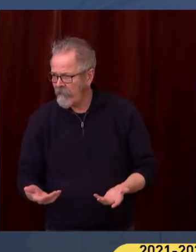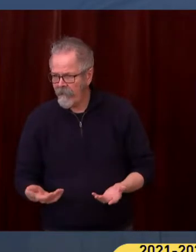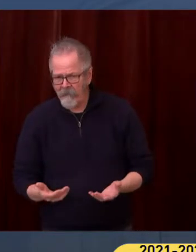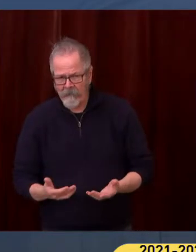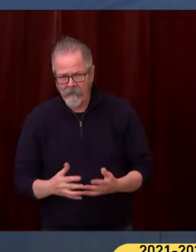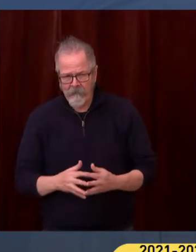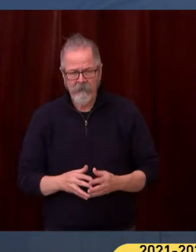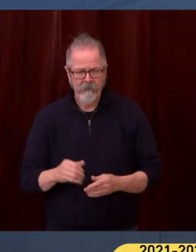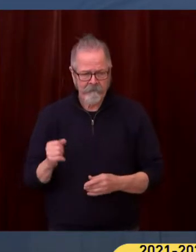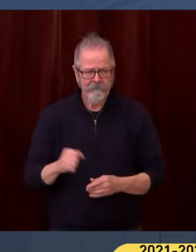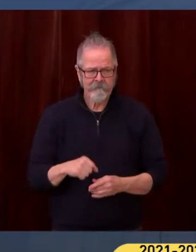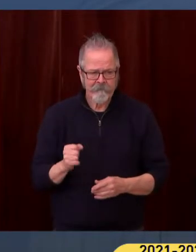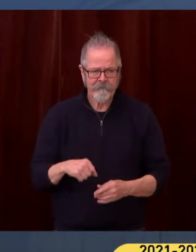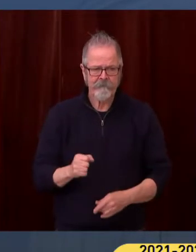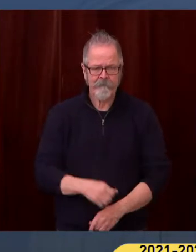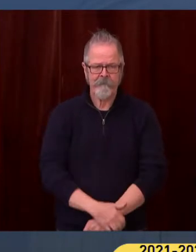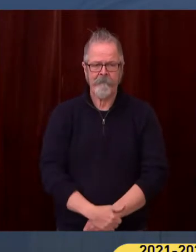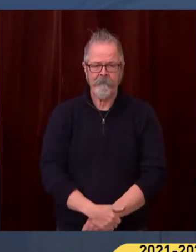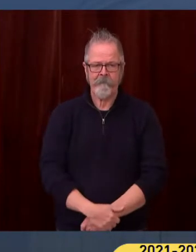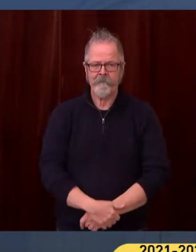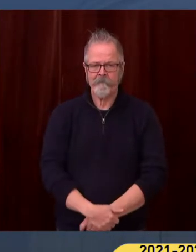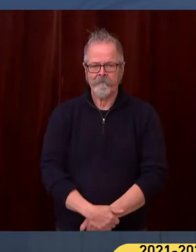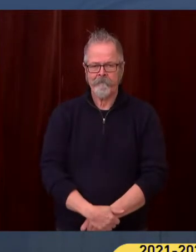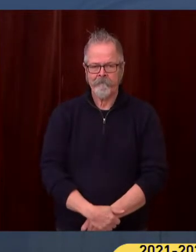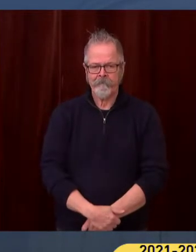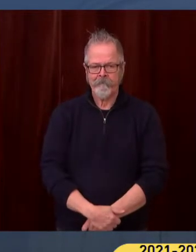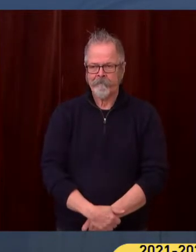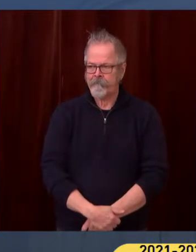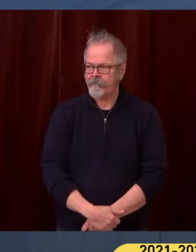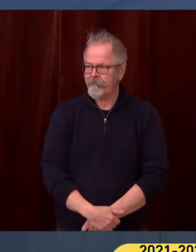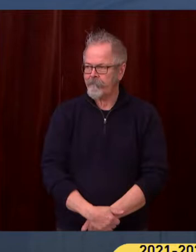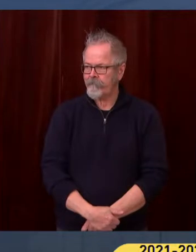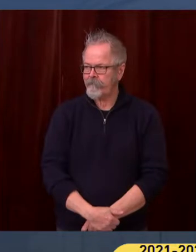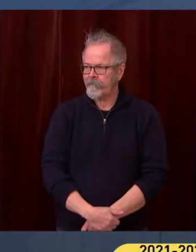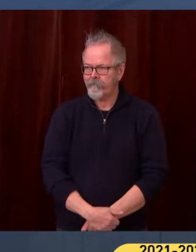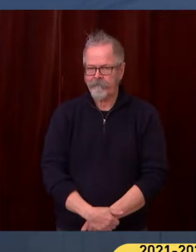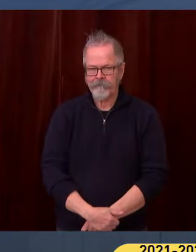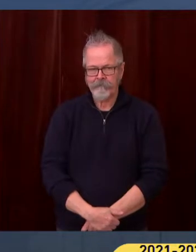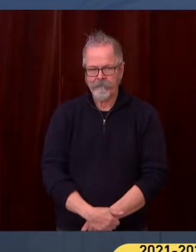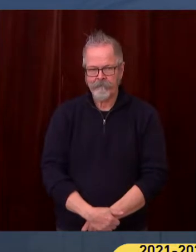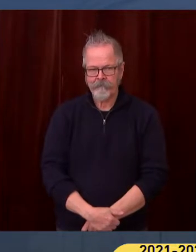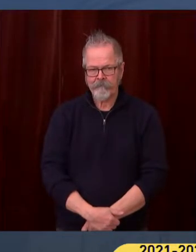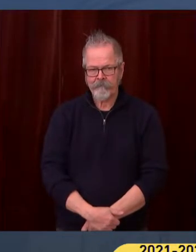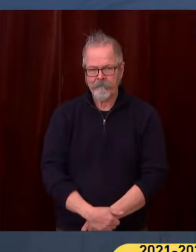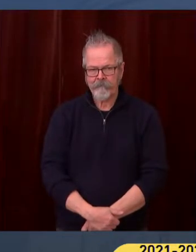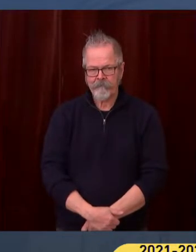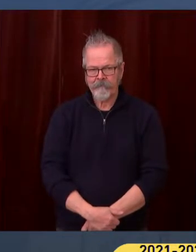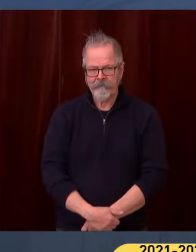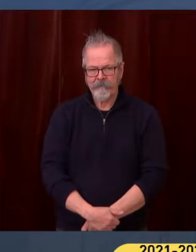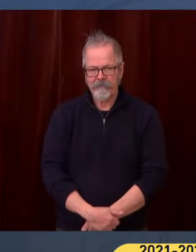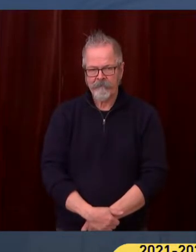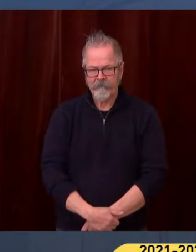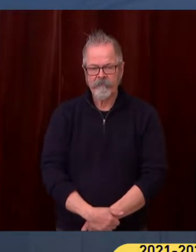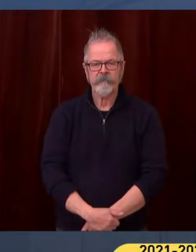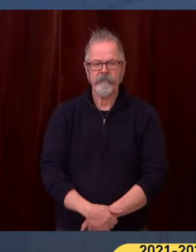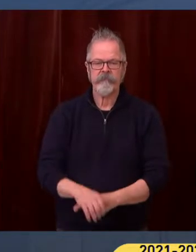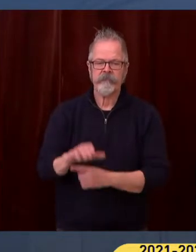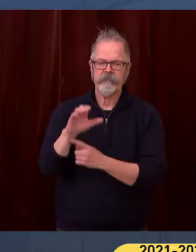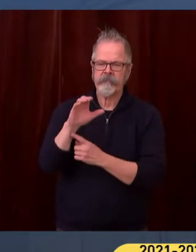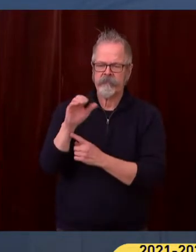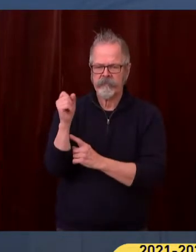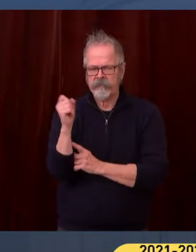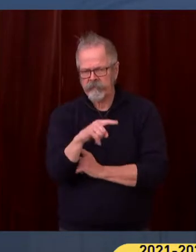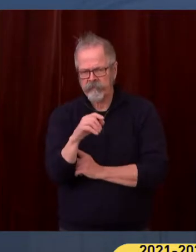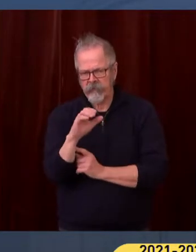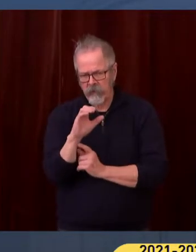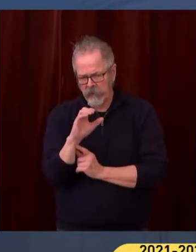Yeah, on the carbon emissions caps, there's been some controversy over the years of what companies are on those caps in various